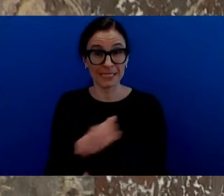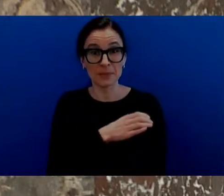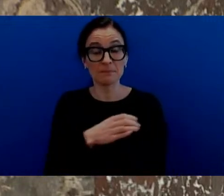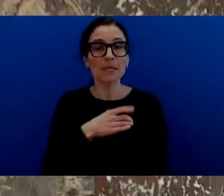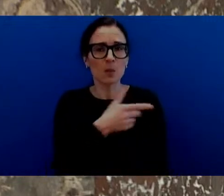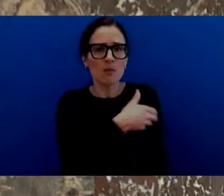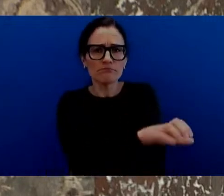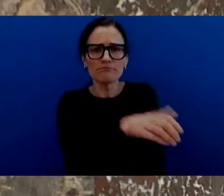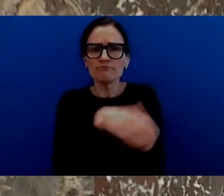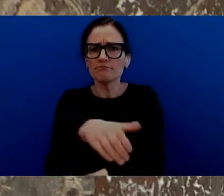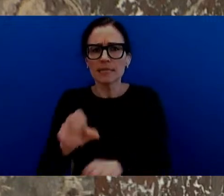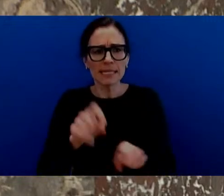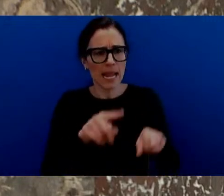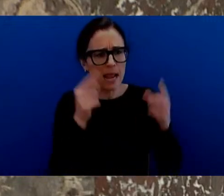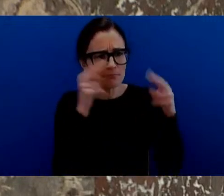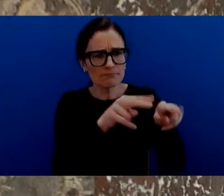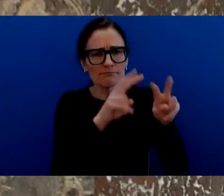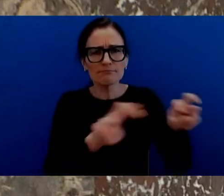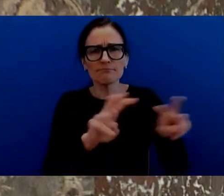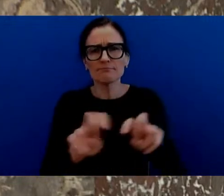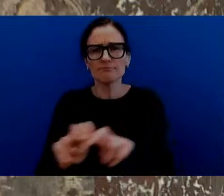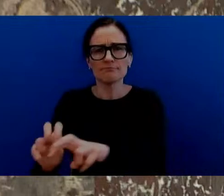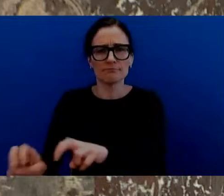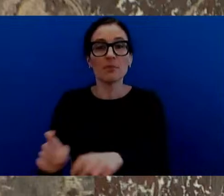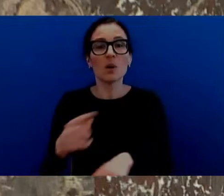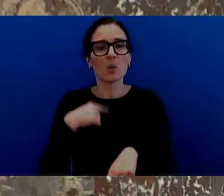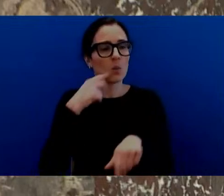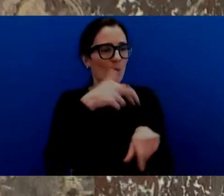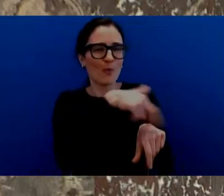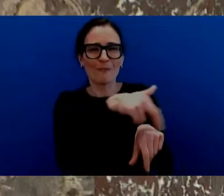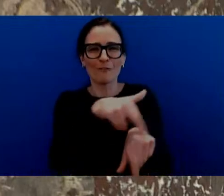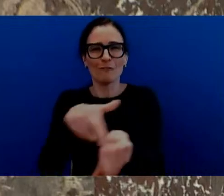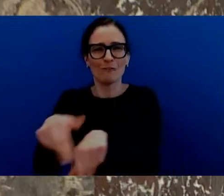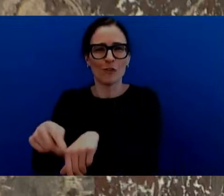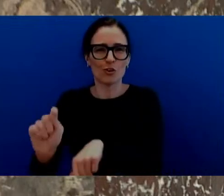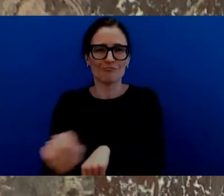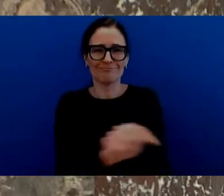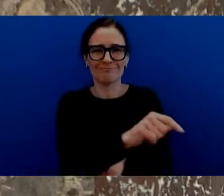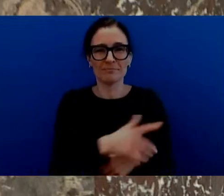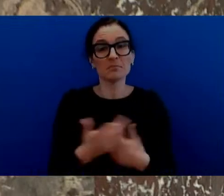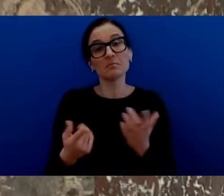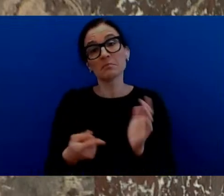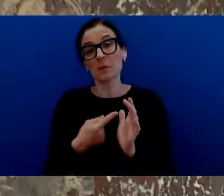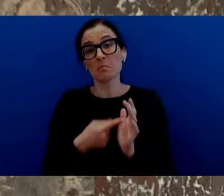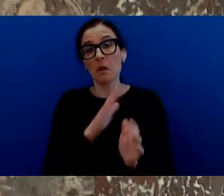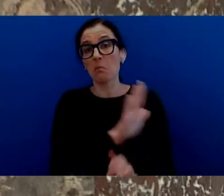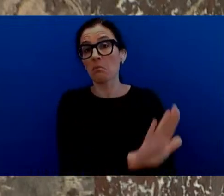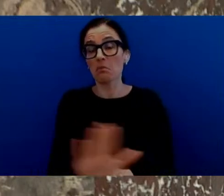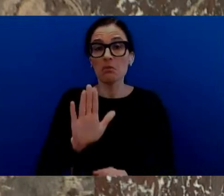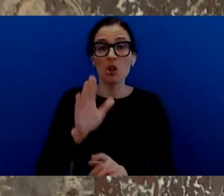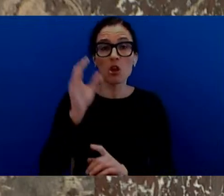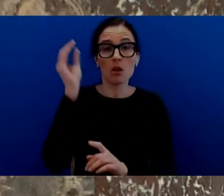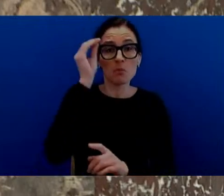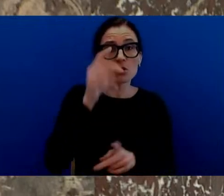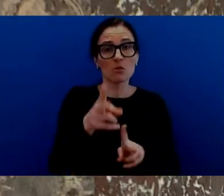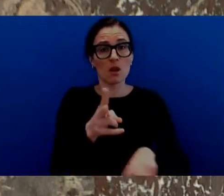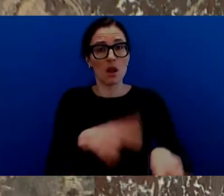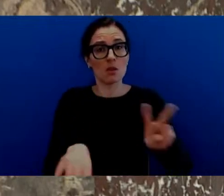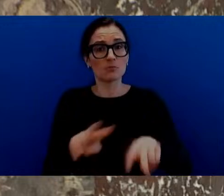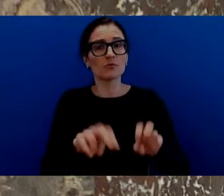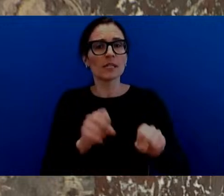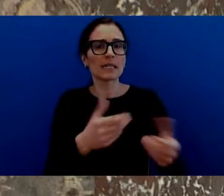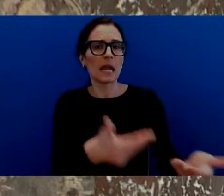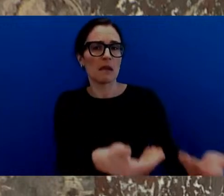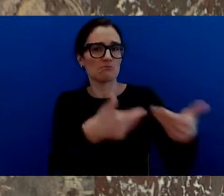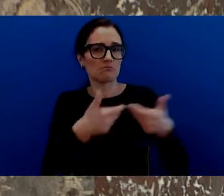House, and report from time to time their observations and opinions thereon, with power to send for persons, papers, and records, and that a special committee be appointed to prepare